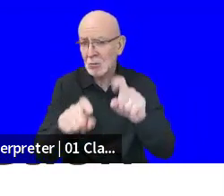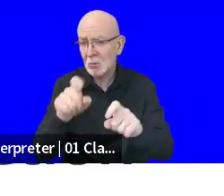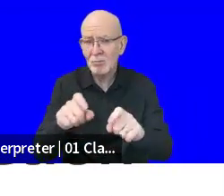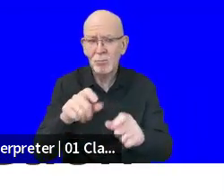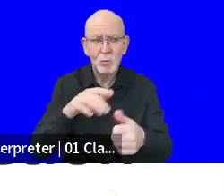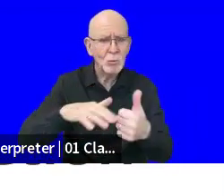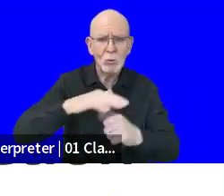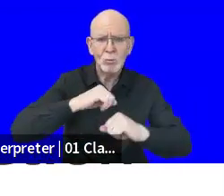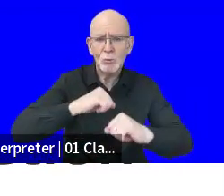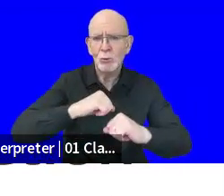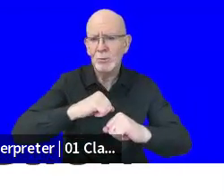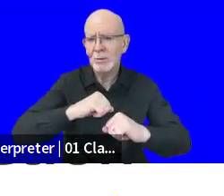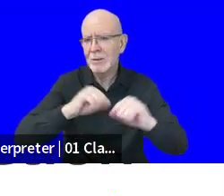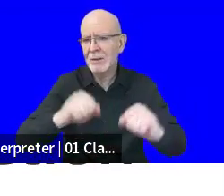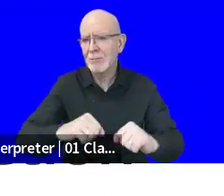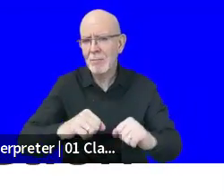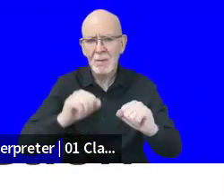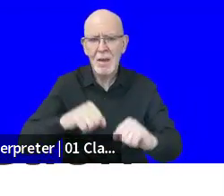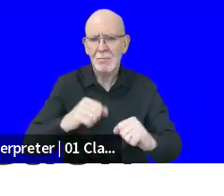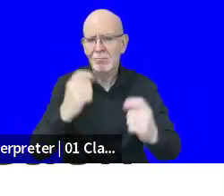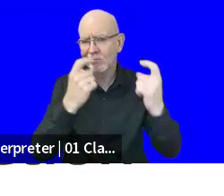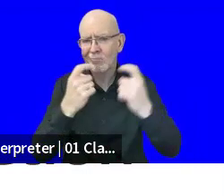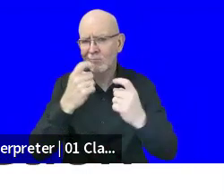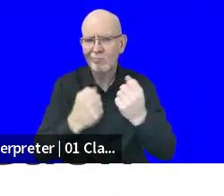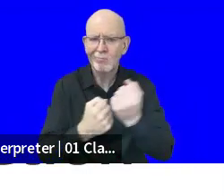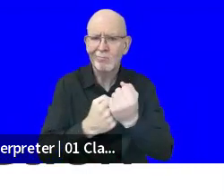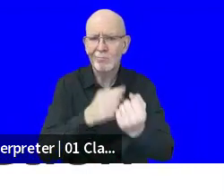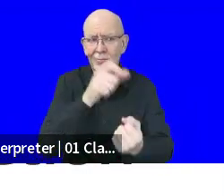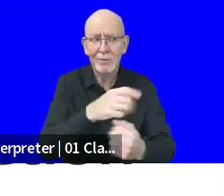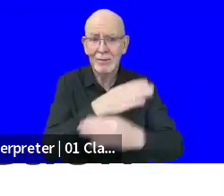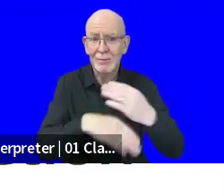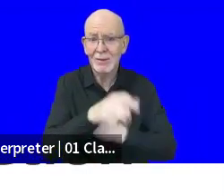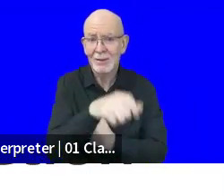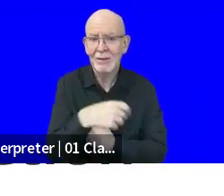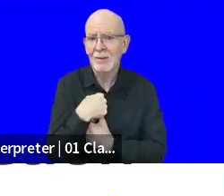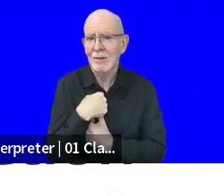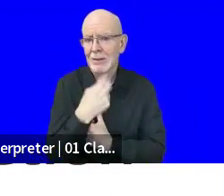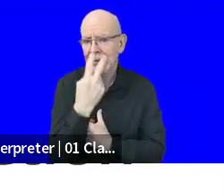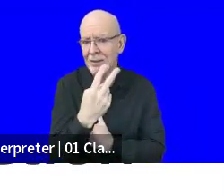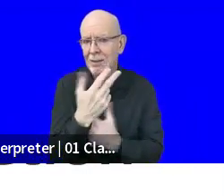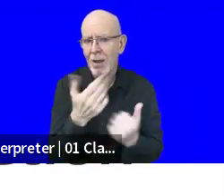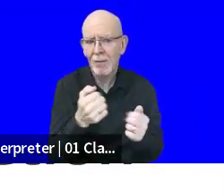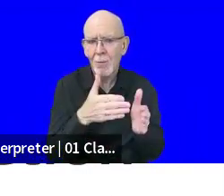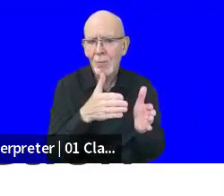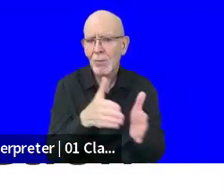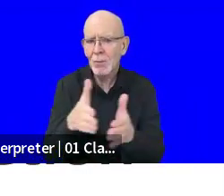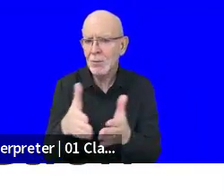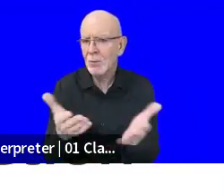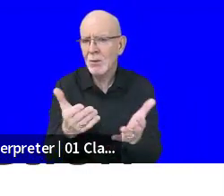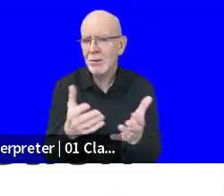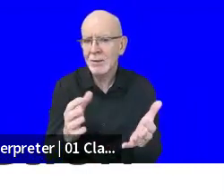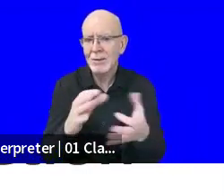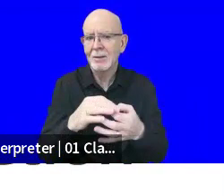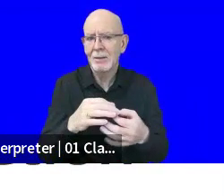methodology to assess disability-related costs can inform those questions. And finally, we will